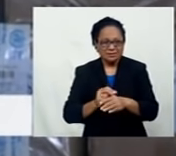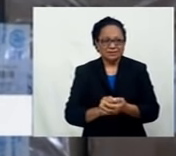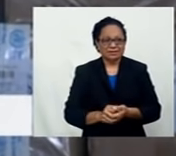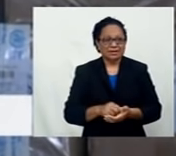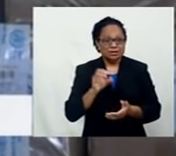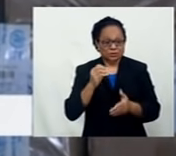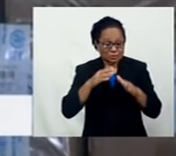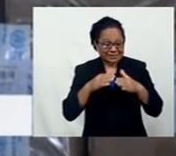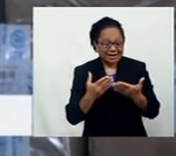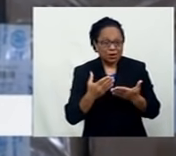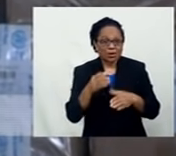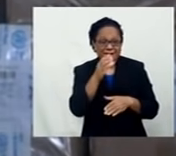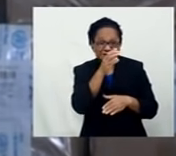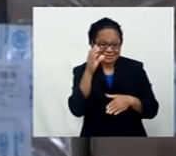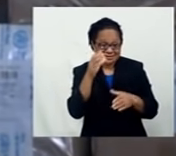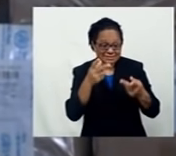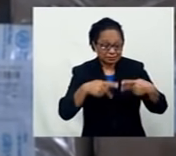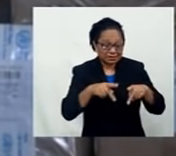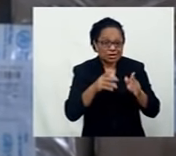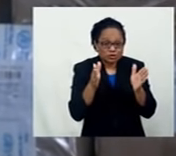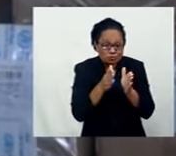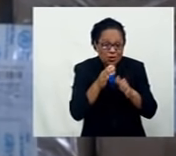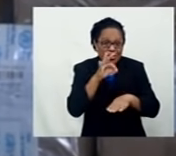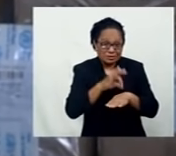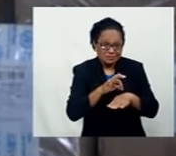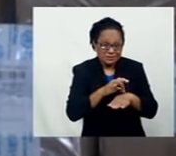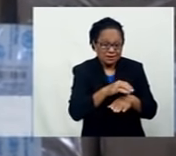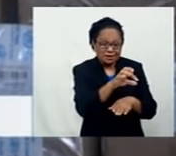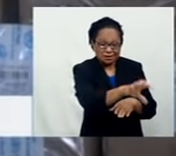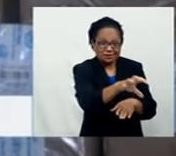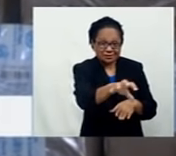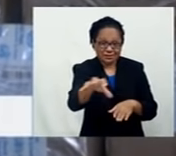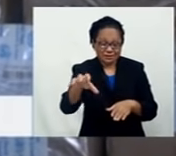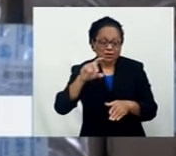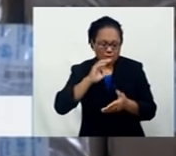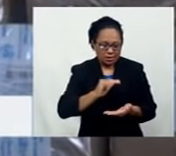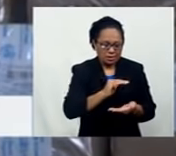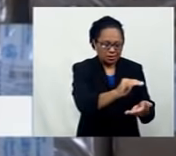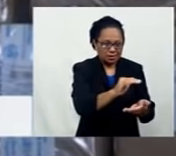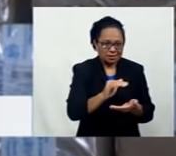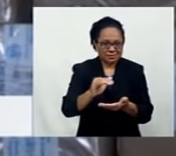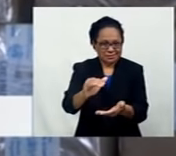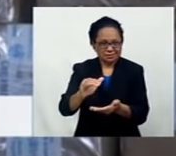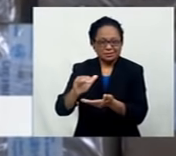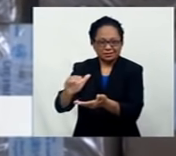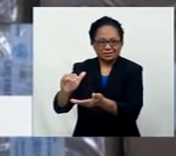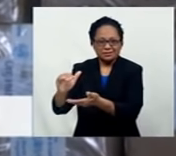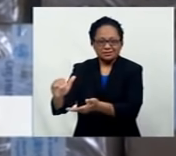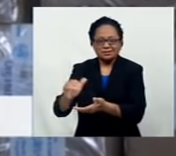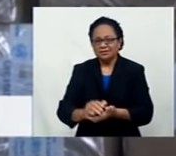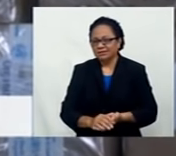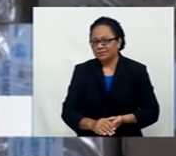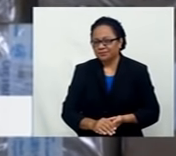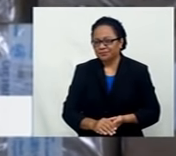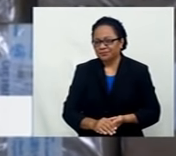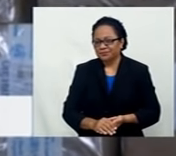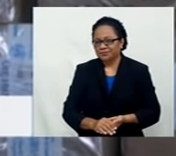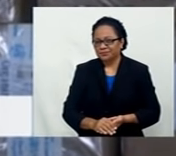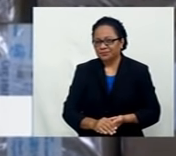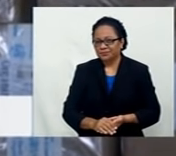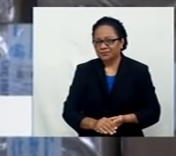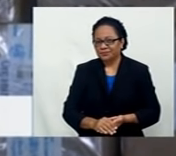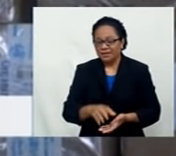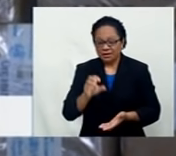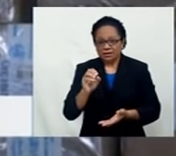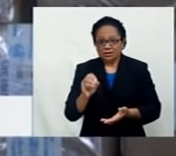stations and health centers to be able to have access to this, and instead of just waiting for the cylinder to be changed, they have